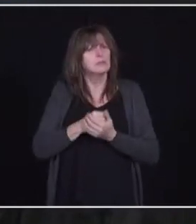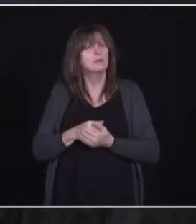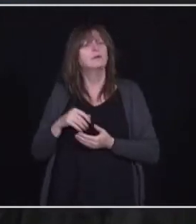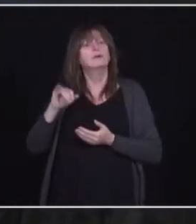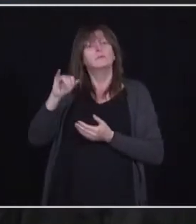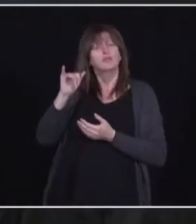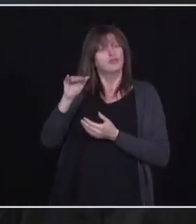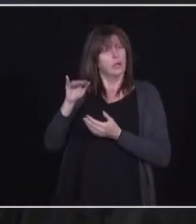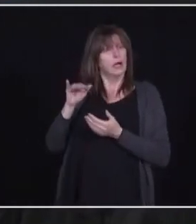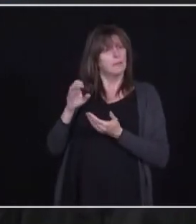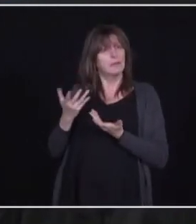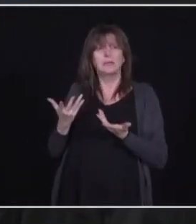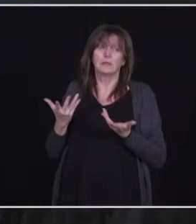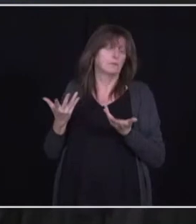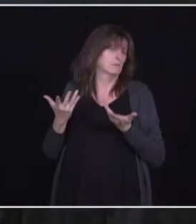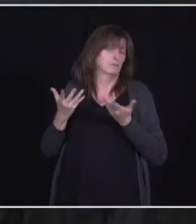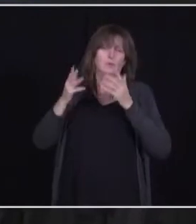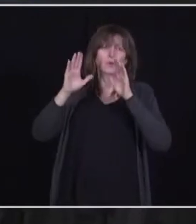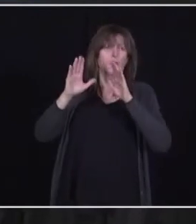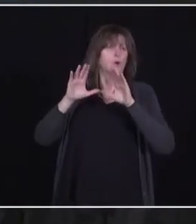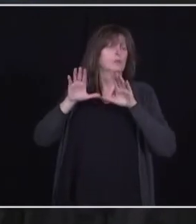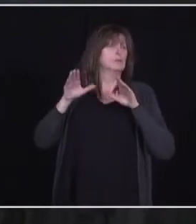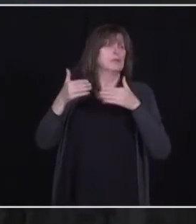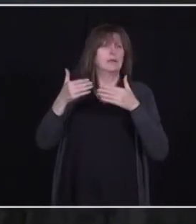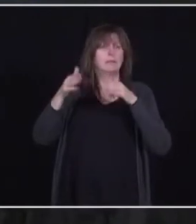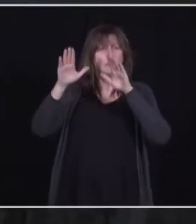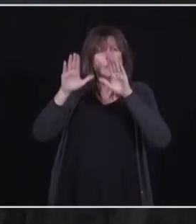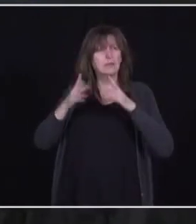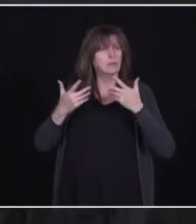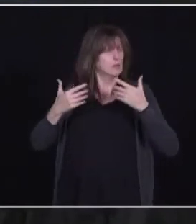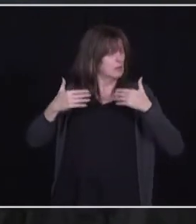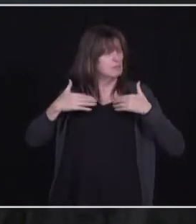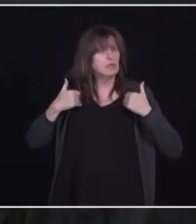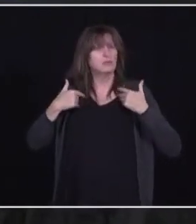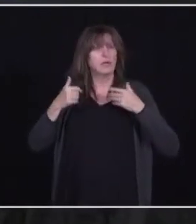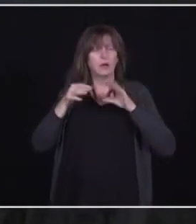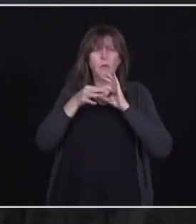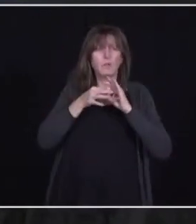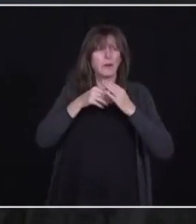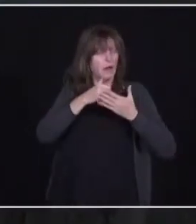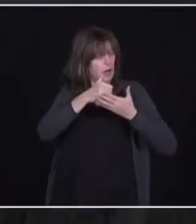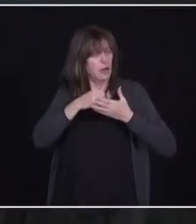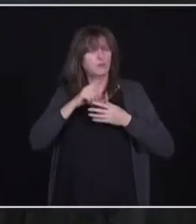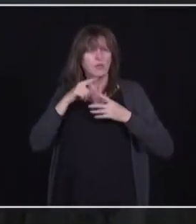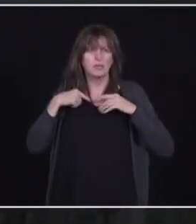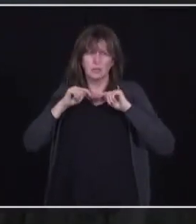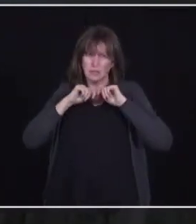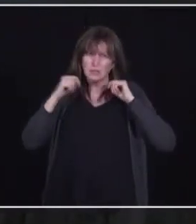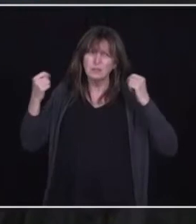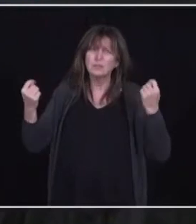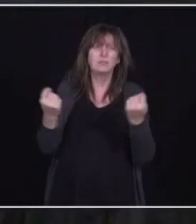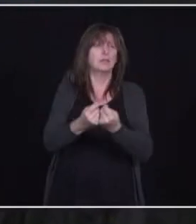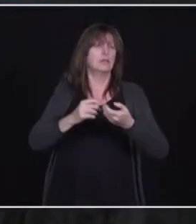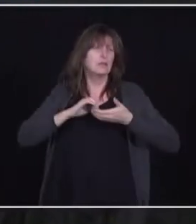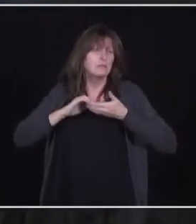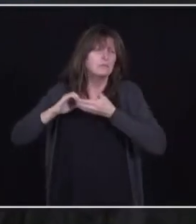and all of the ministries. Thank you. They've all been so cooperative and helpful, and it's been a real team effort to get all these press conferences. 191? Wow.